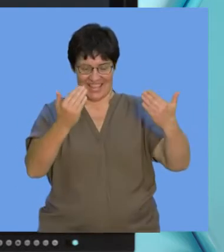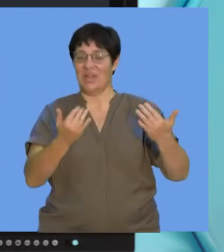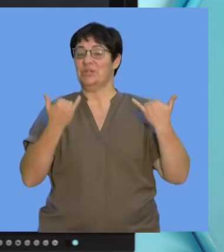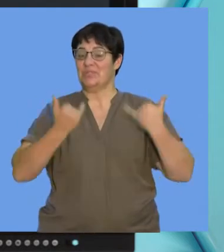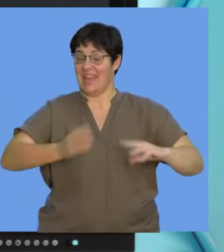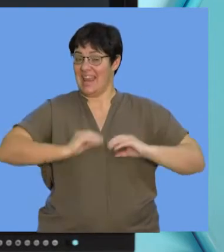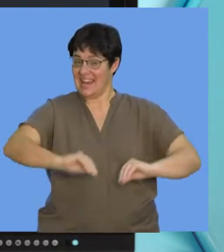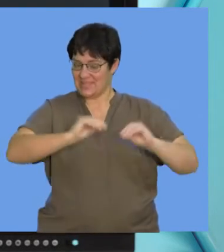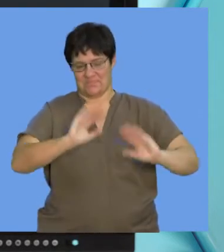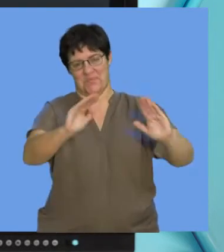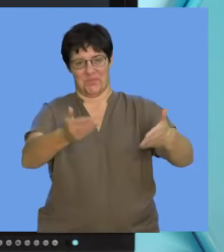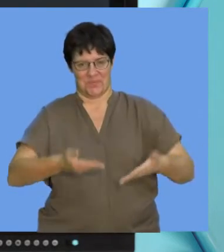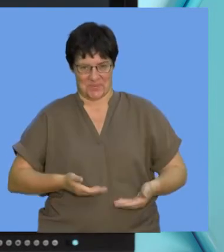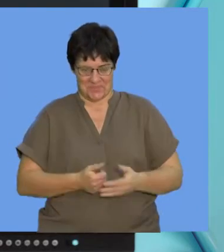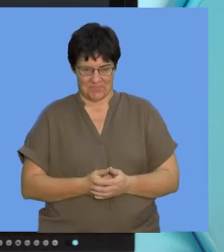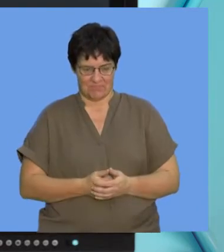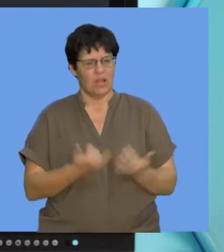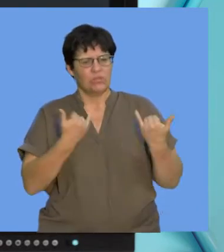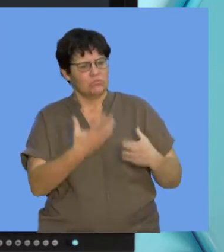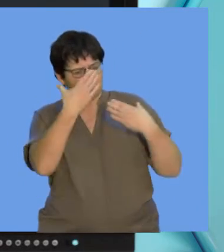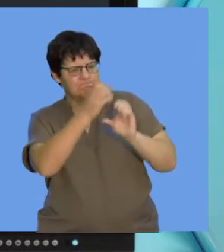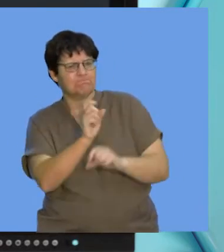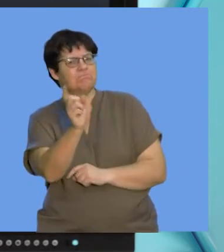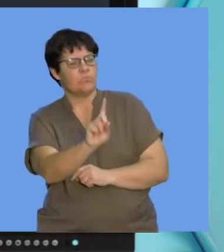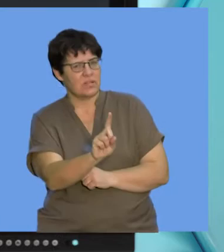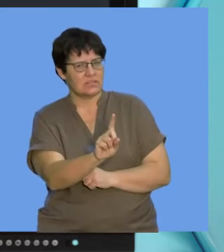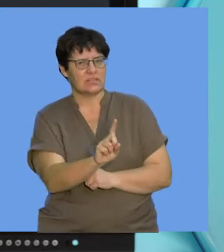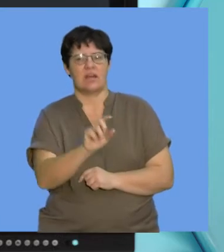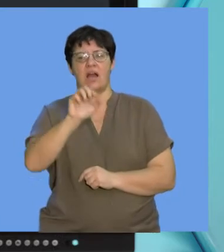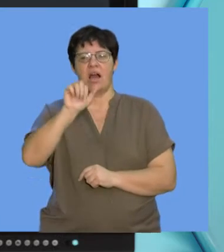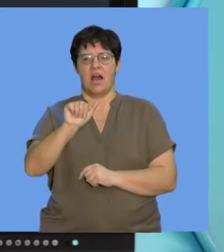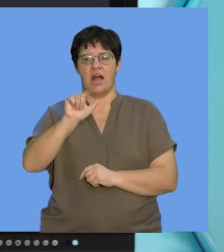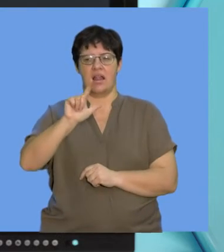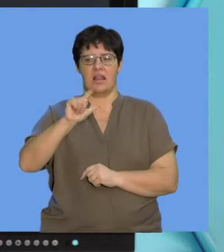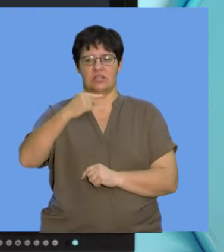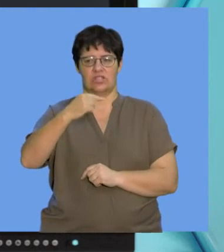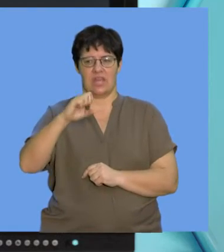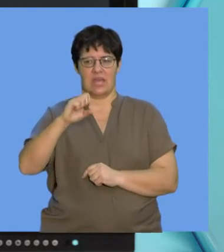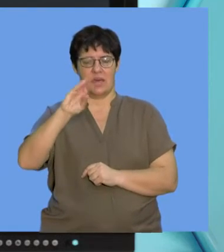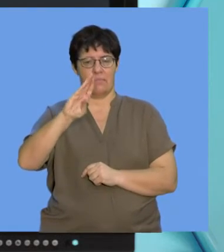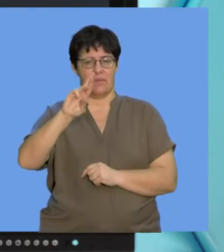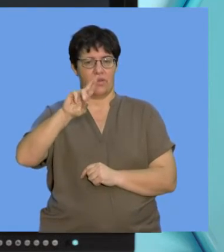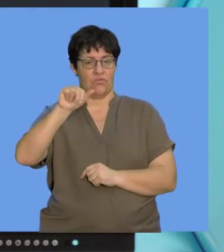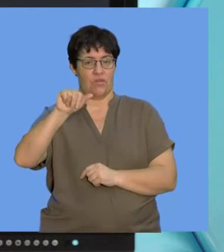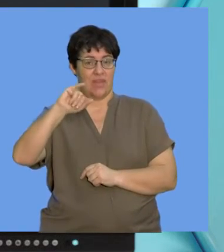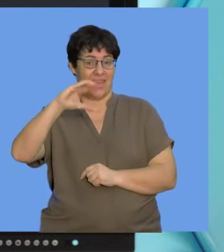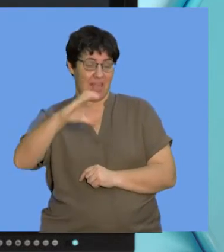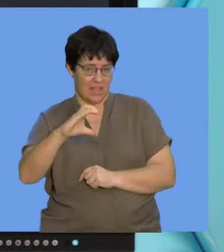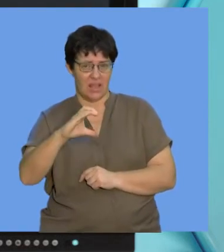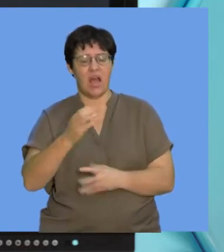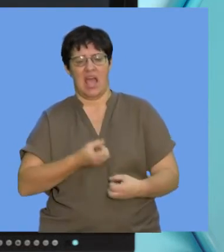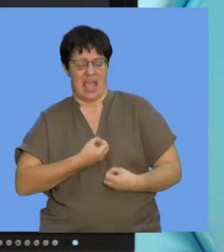to today's lesson. So today we're going to be looking at some algebraic expressions. We're going to try and look at what